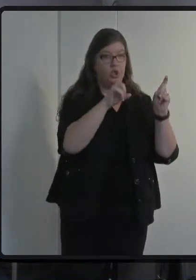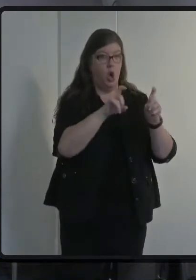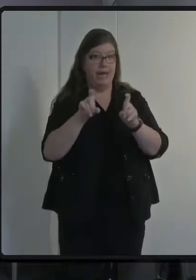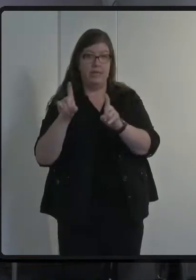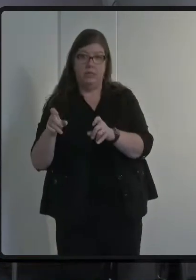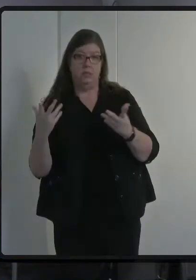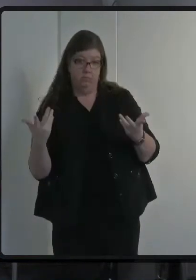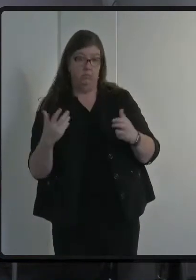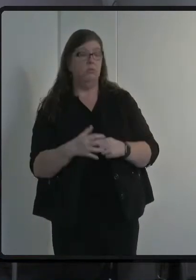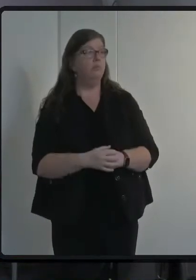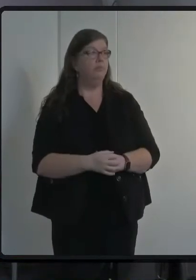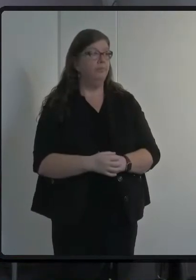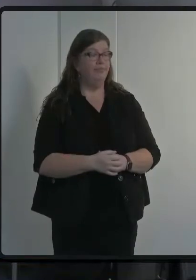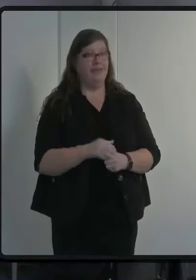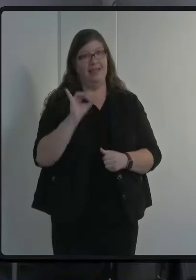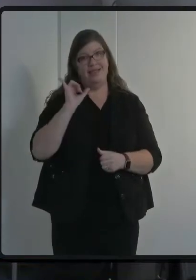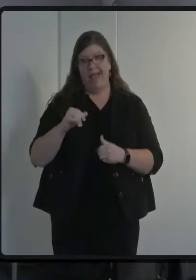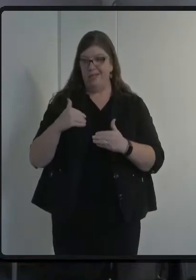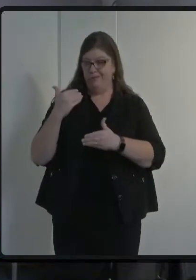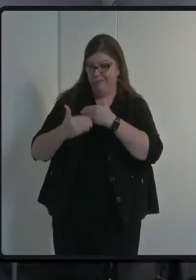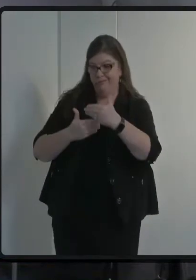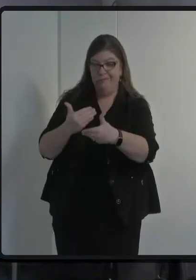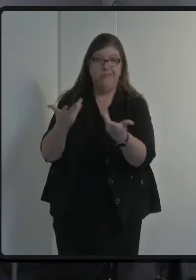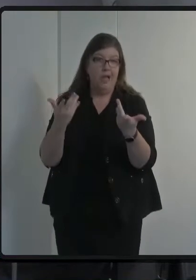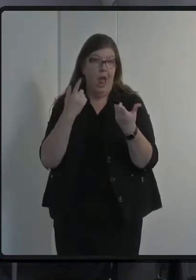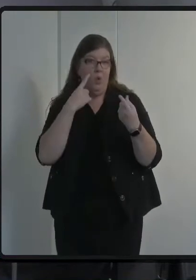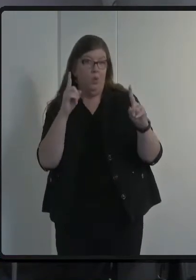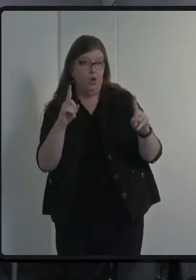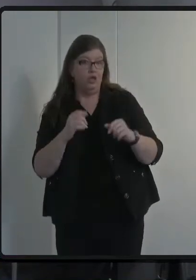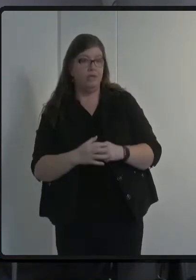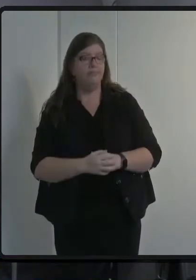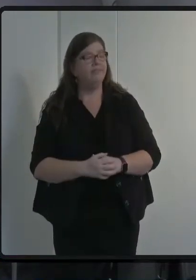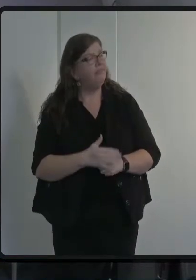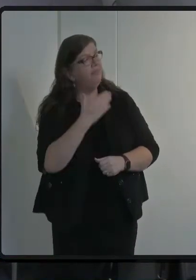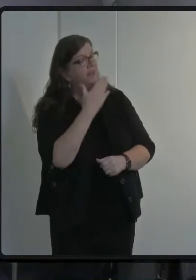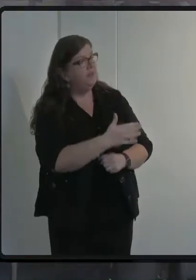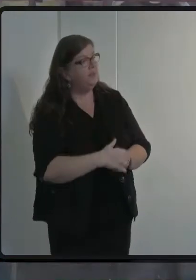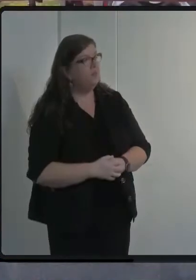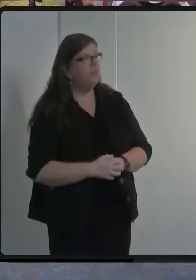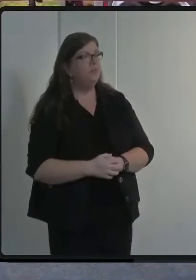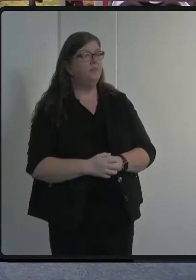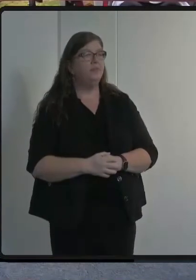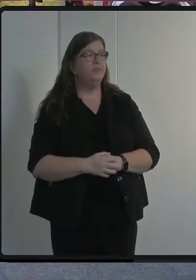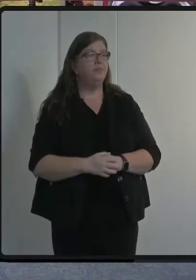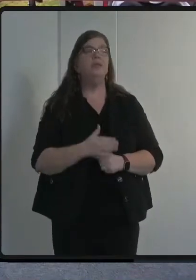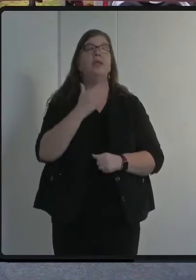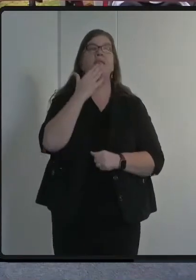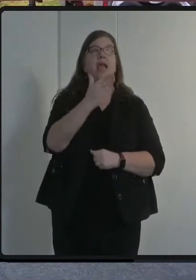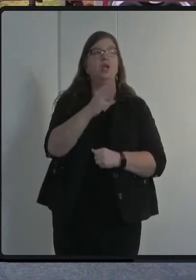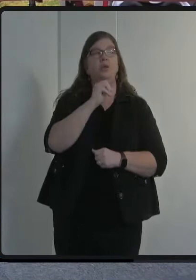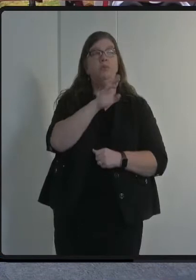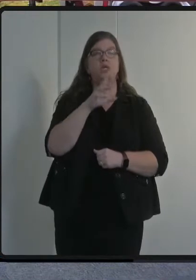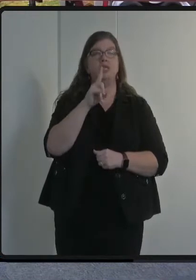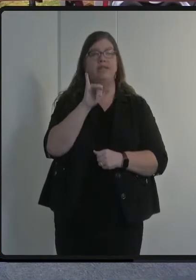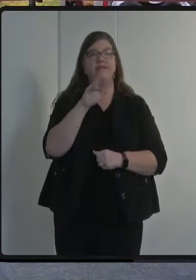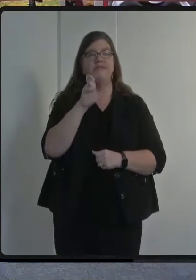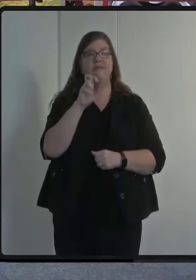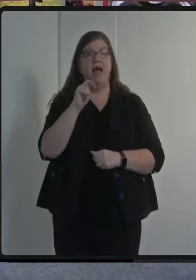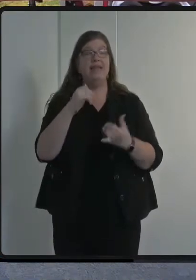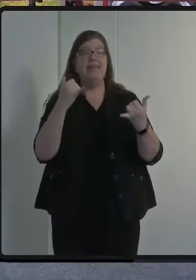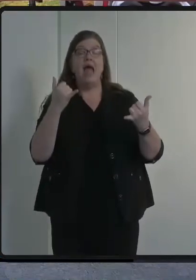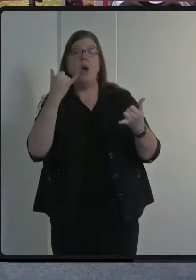Okay. And that's how the outbreak was identified. Thank you. Thank you, Mr. Devine. We'll now go to questions on the